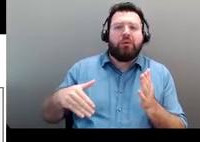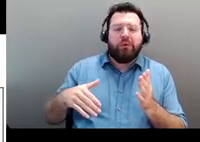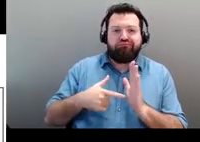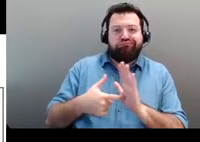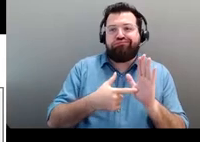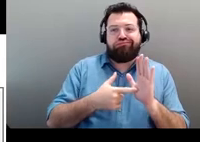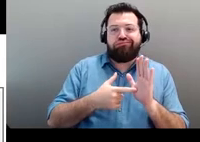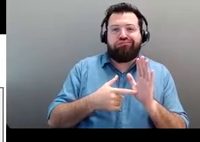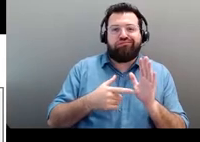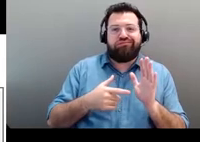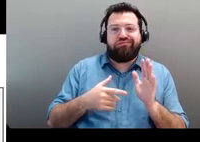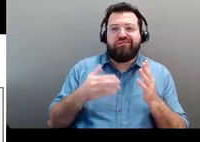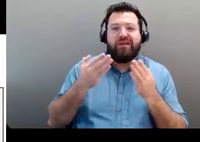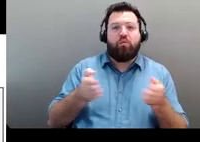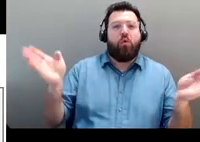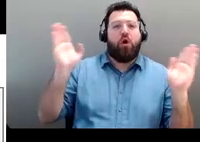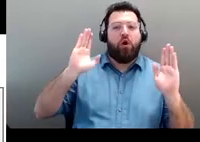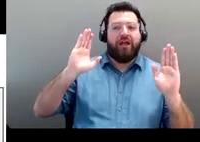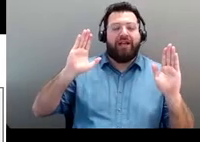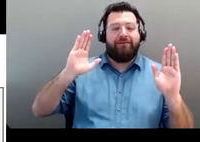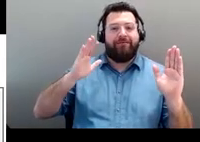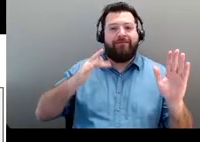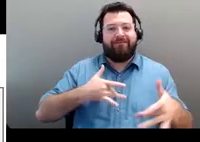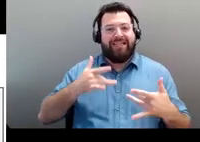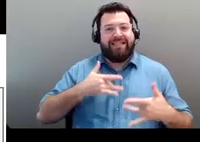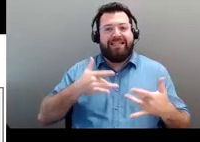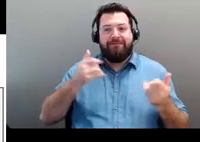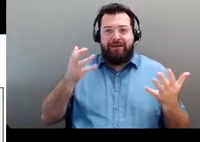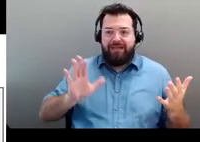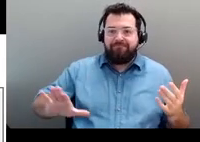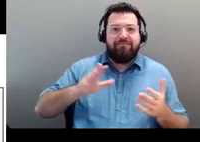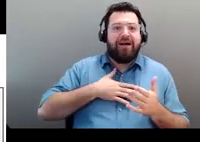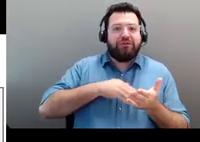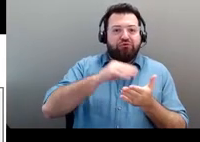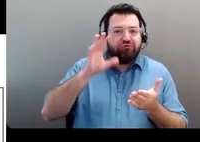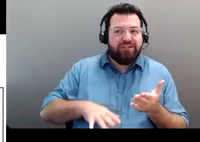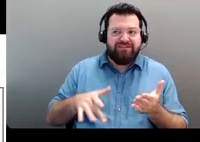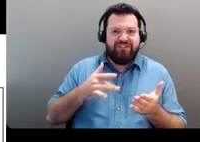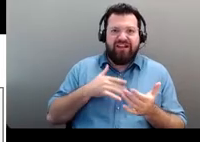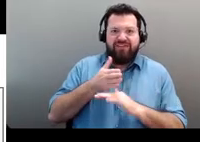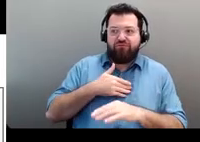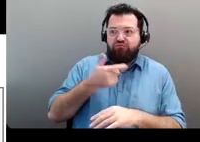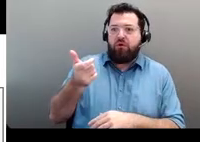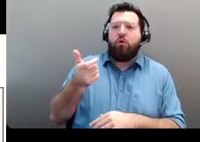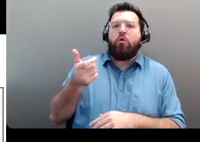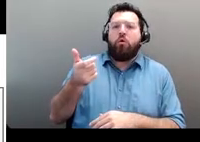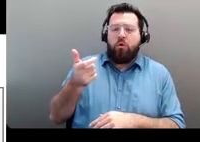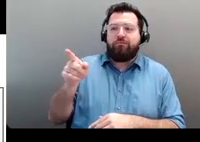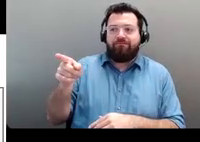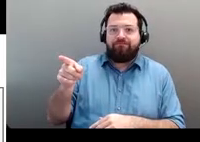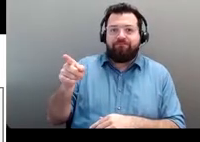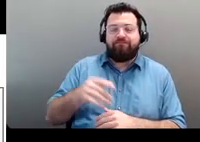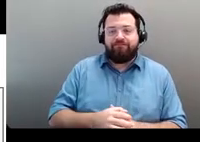general the broad general sentiment that a lot of my students have after watching that short speech. And so